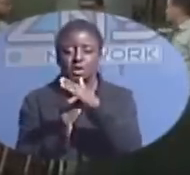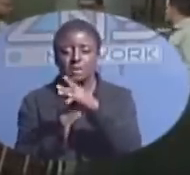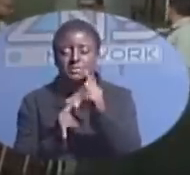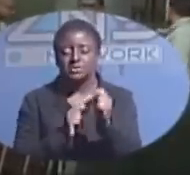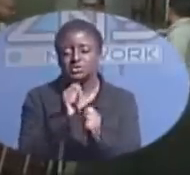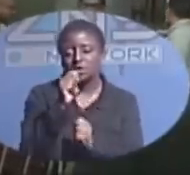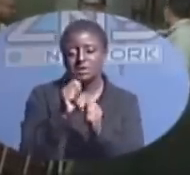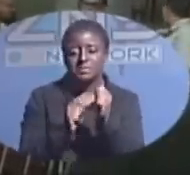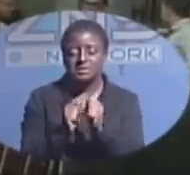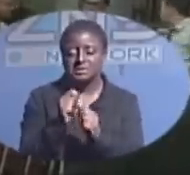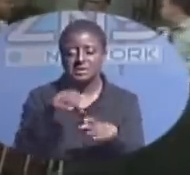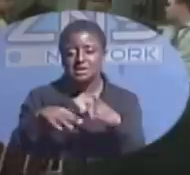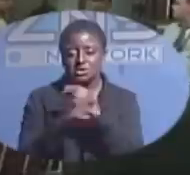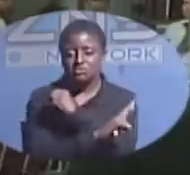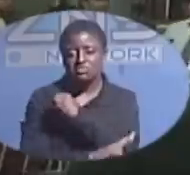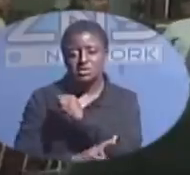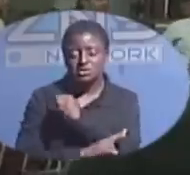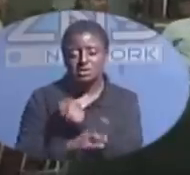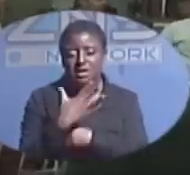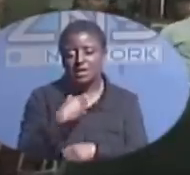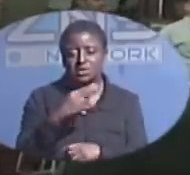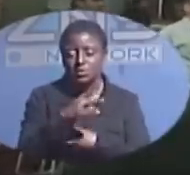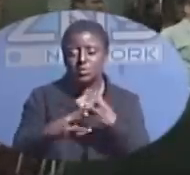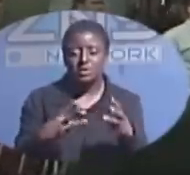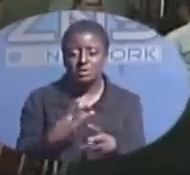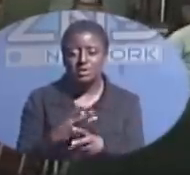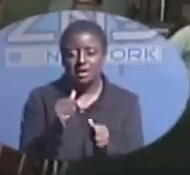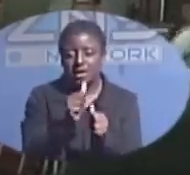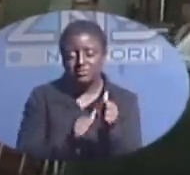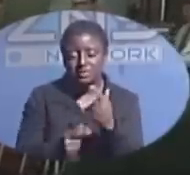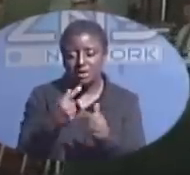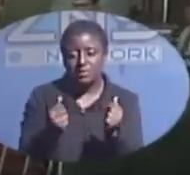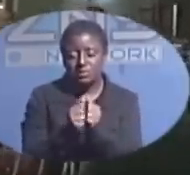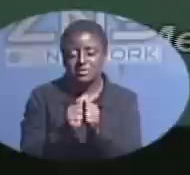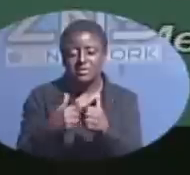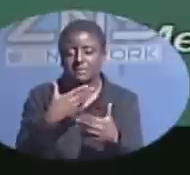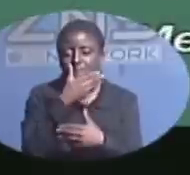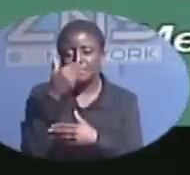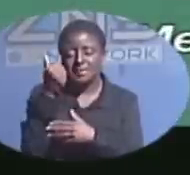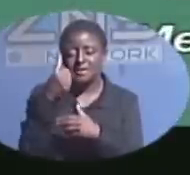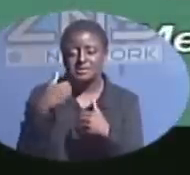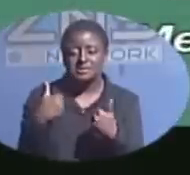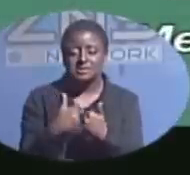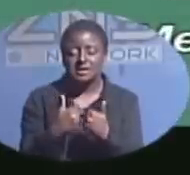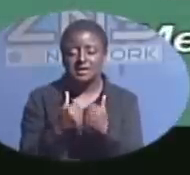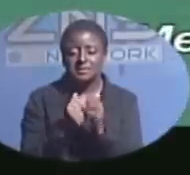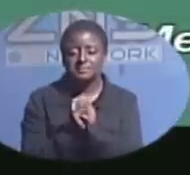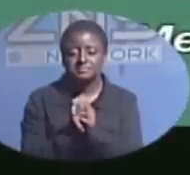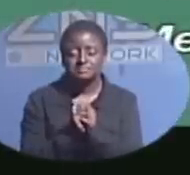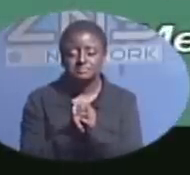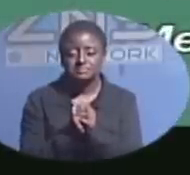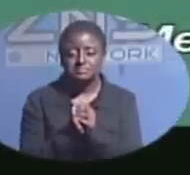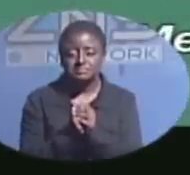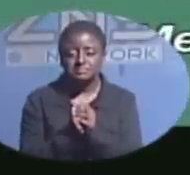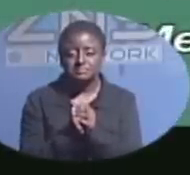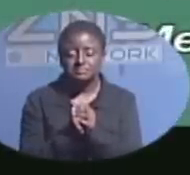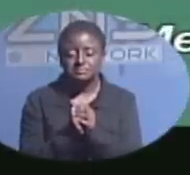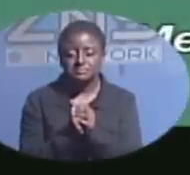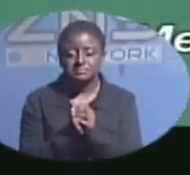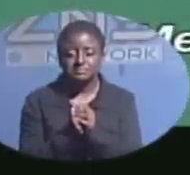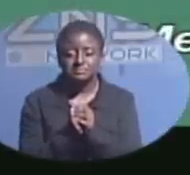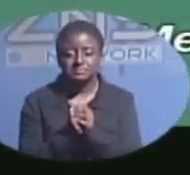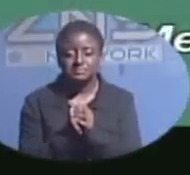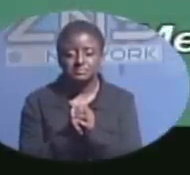world, everybody's going to come with their best game, and we expect to do the same. This man's National Softball Team 2013